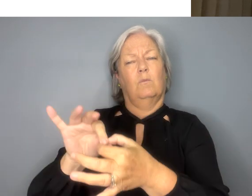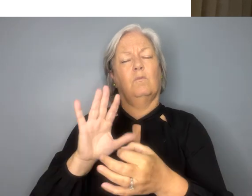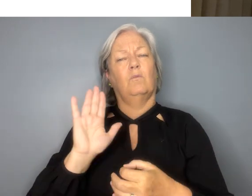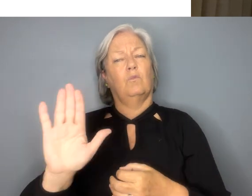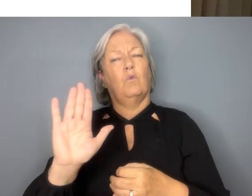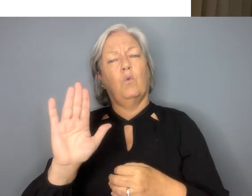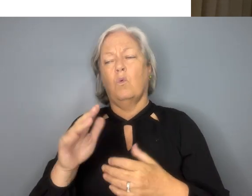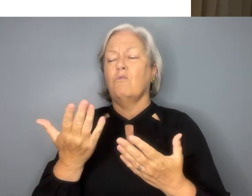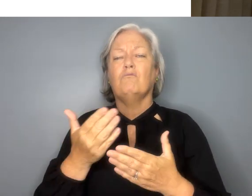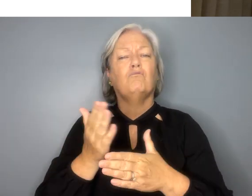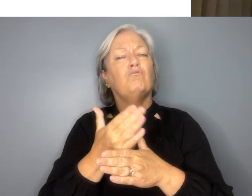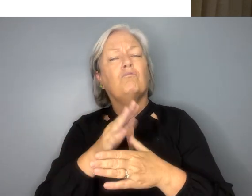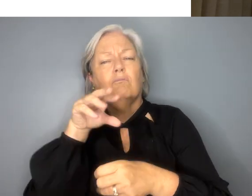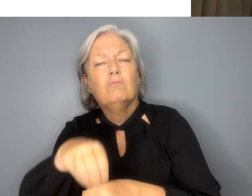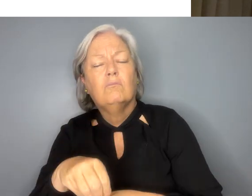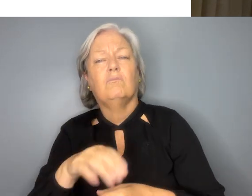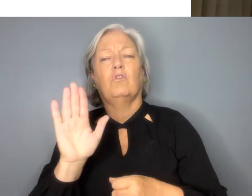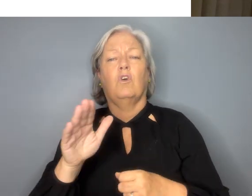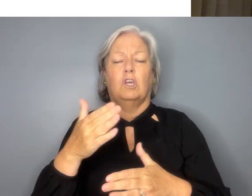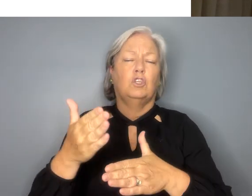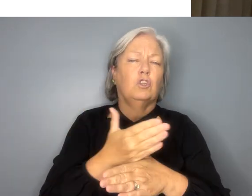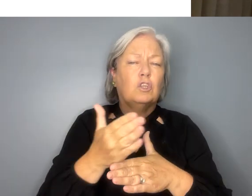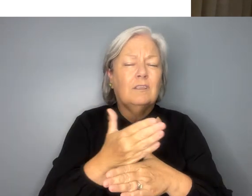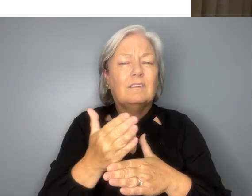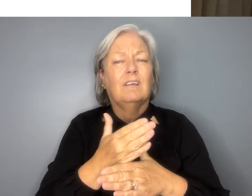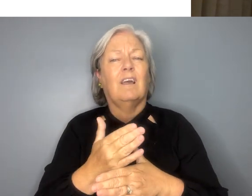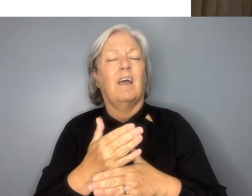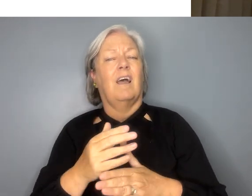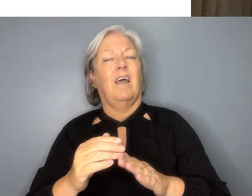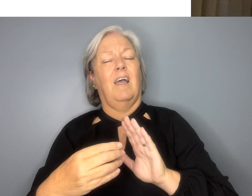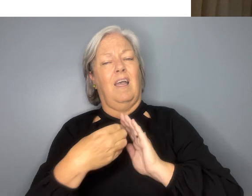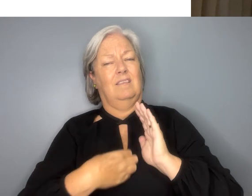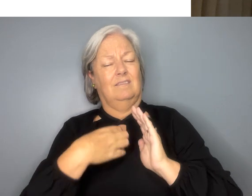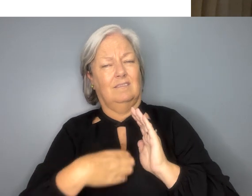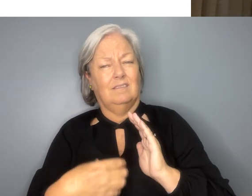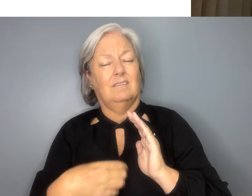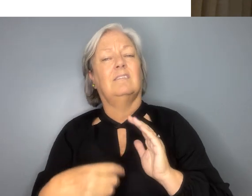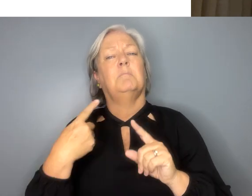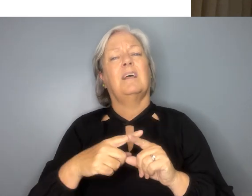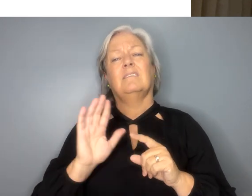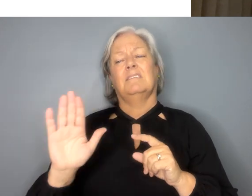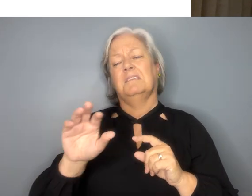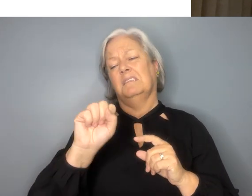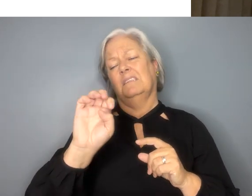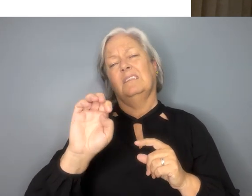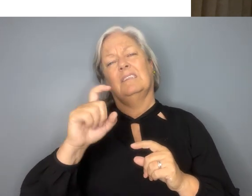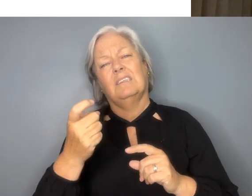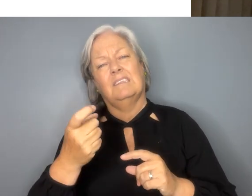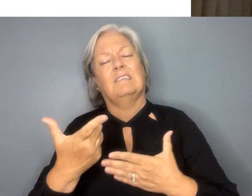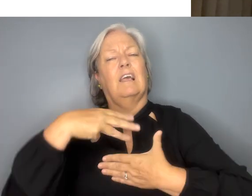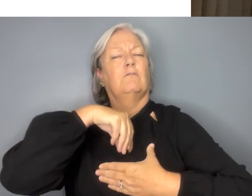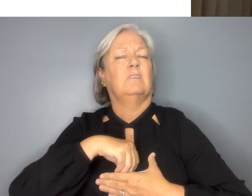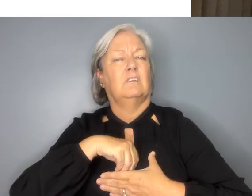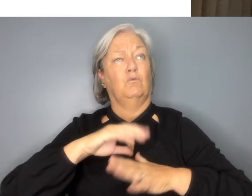to sexual orientation, gender identity and expression, and sex characteristic issues